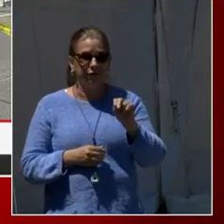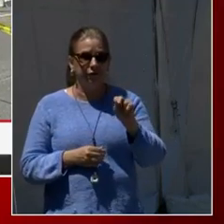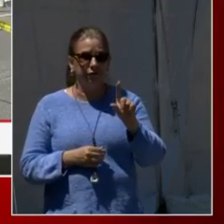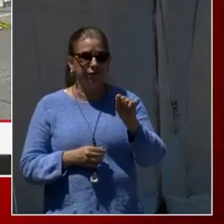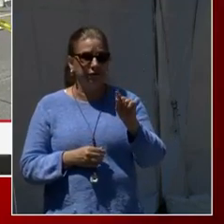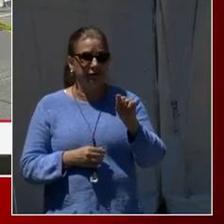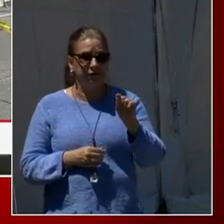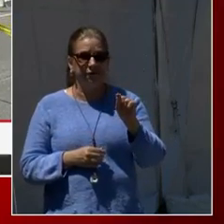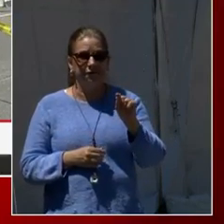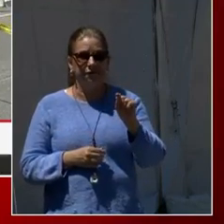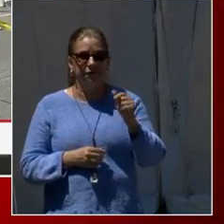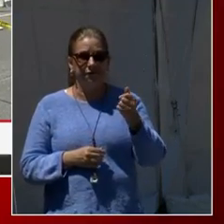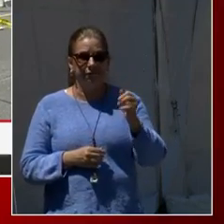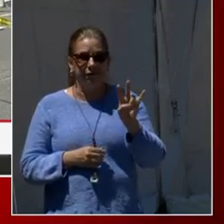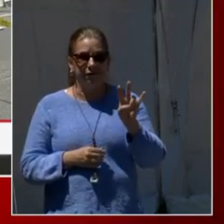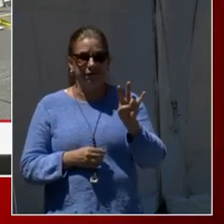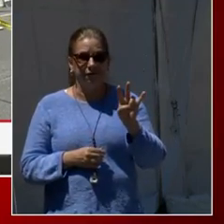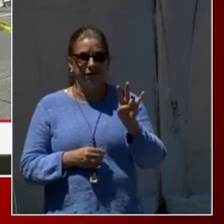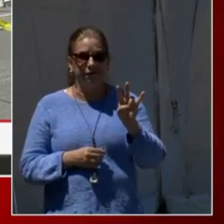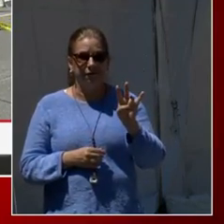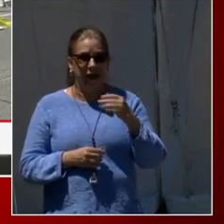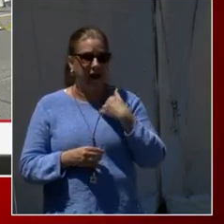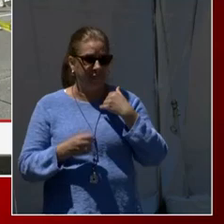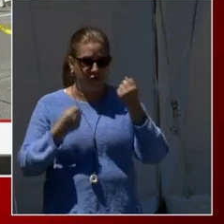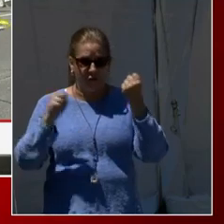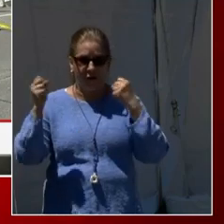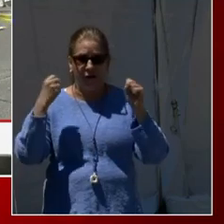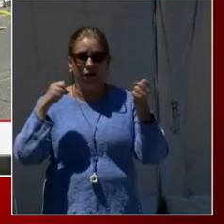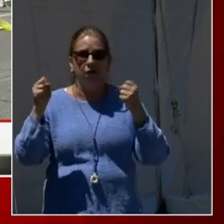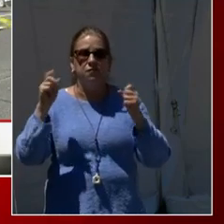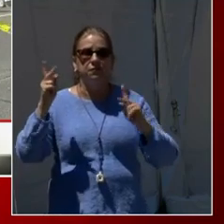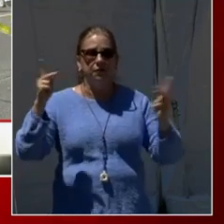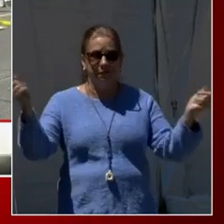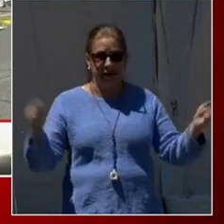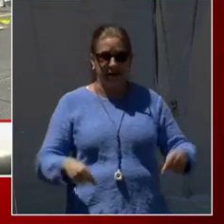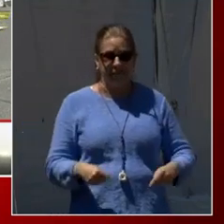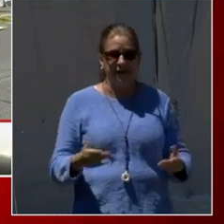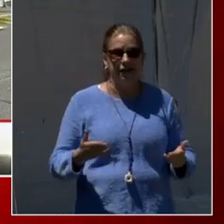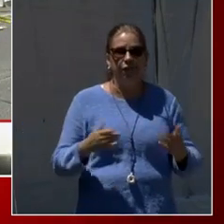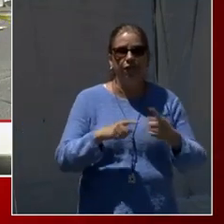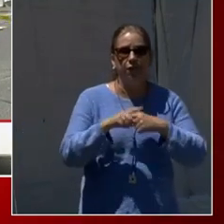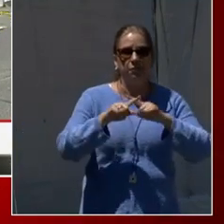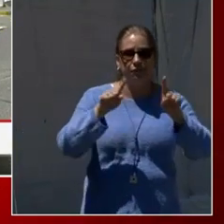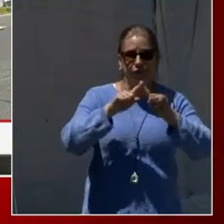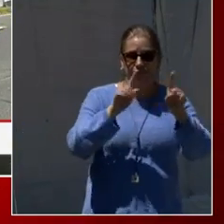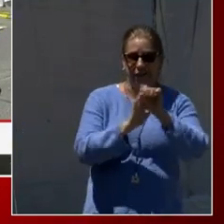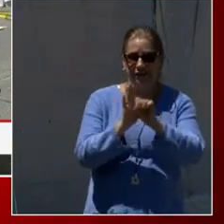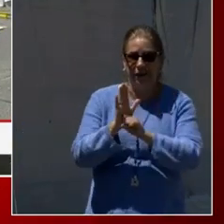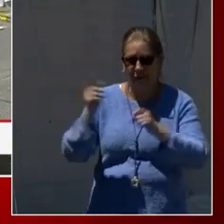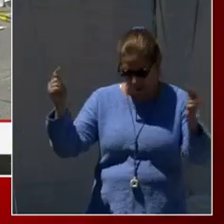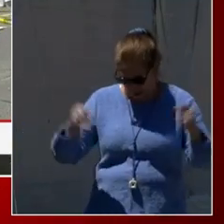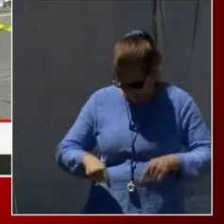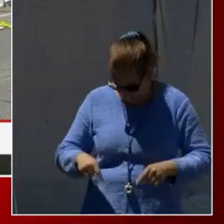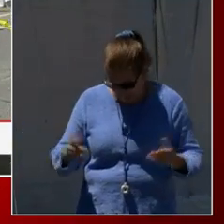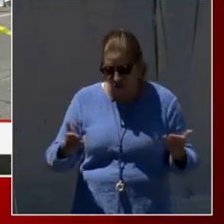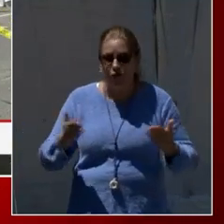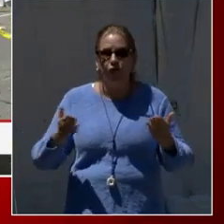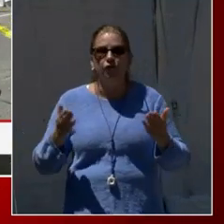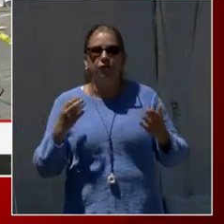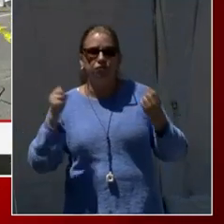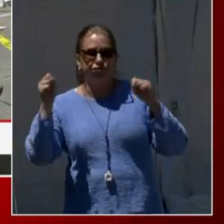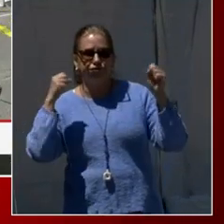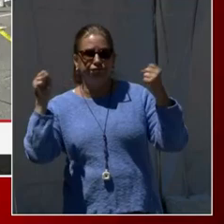had the similar behavior of people who came to our city with the intent on destroying property.